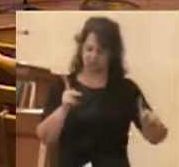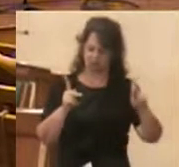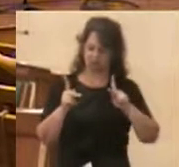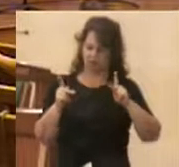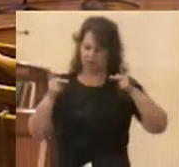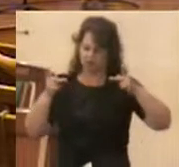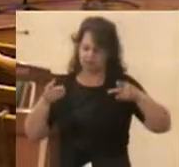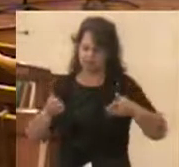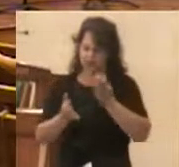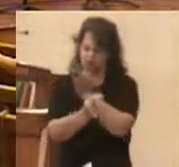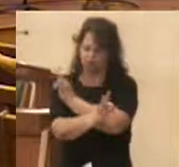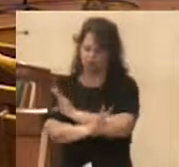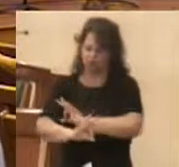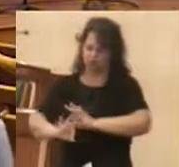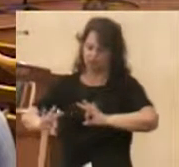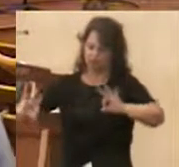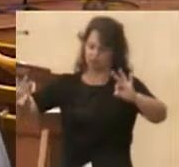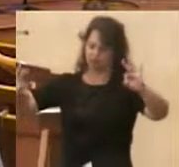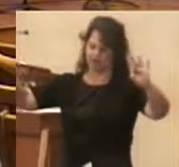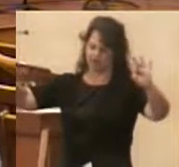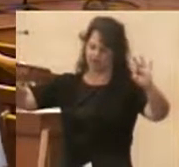me